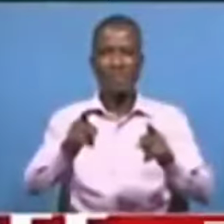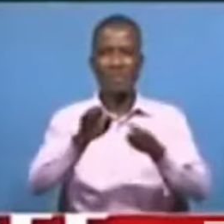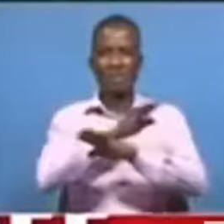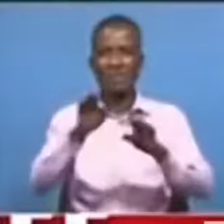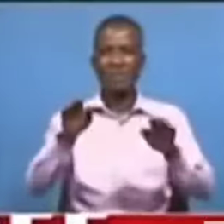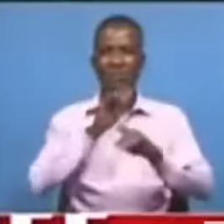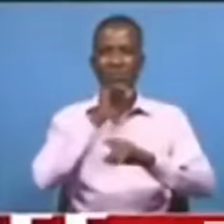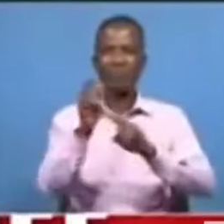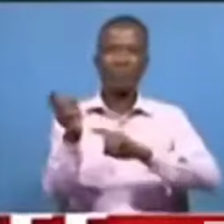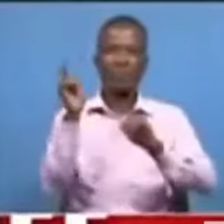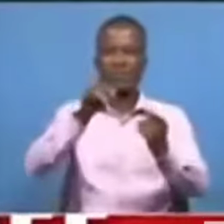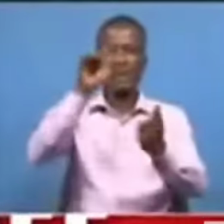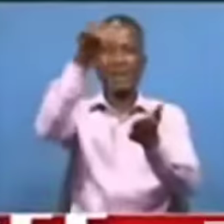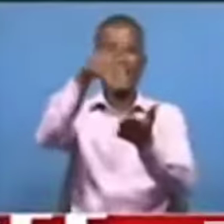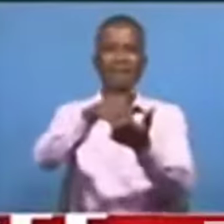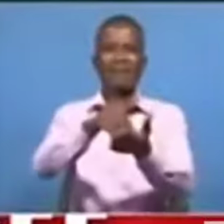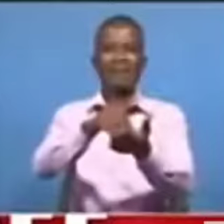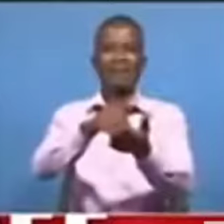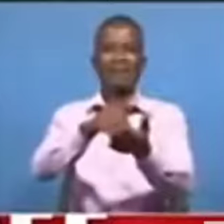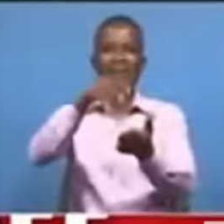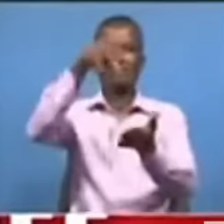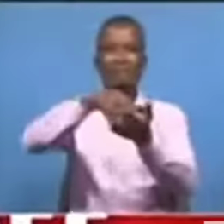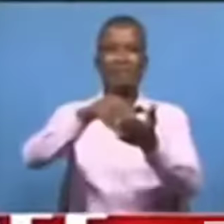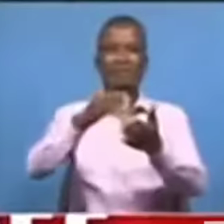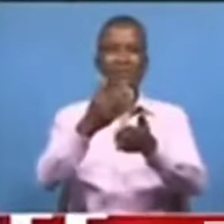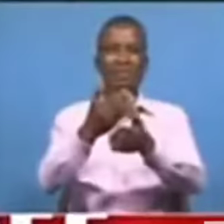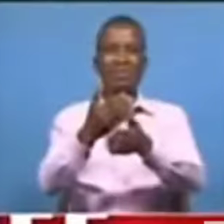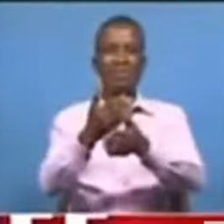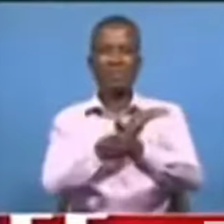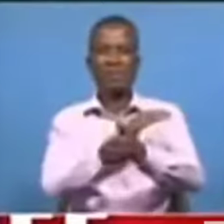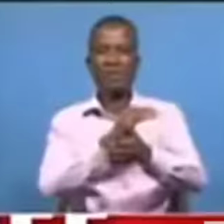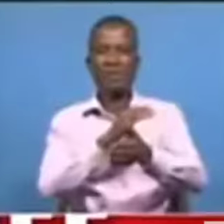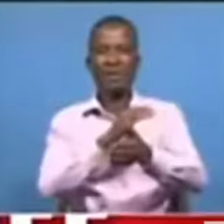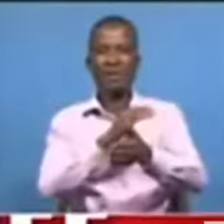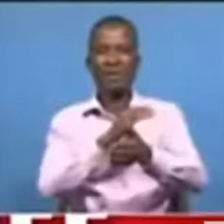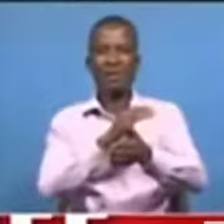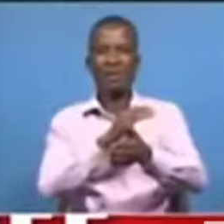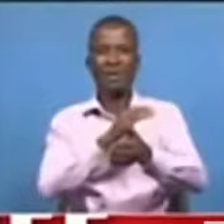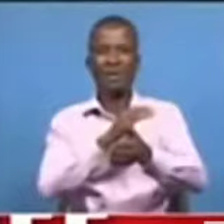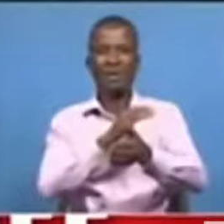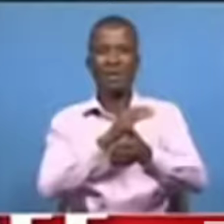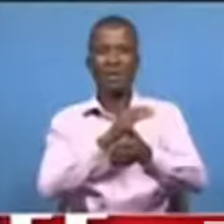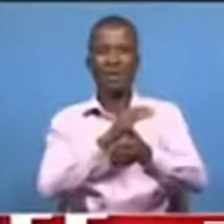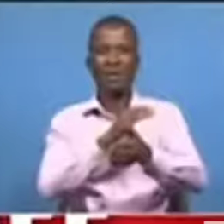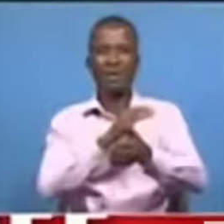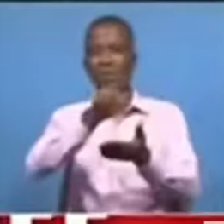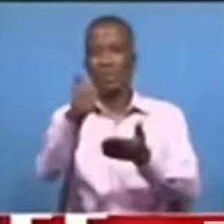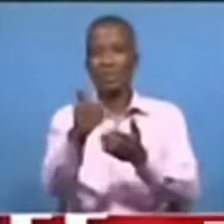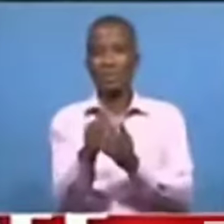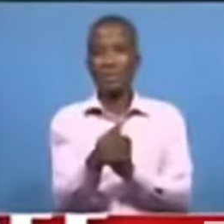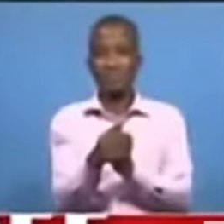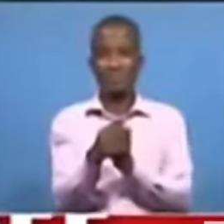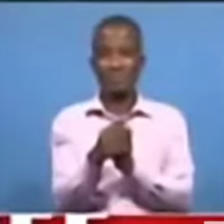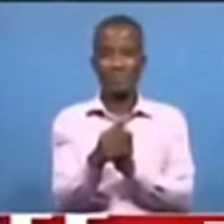enter the box before that person can be described as an adverse witness, and that Section